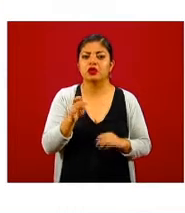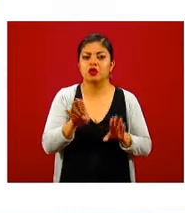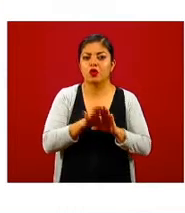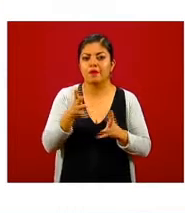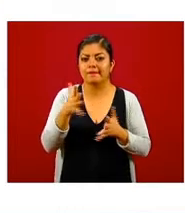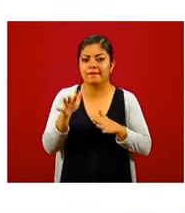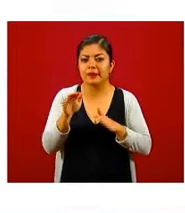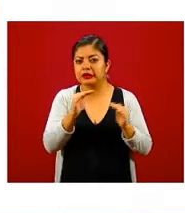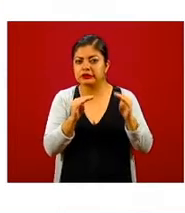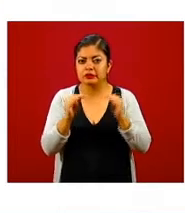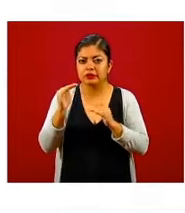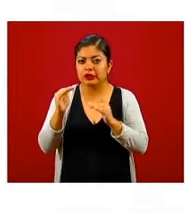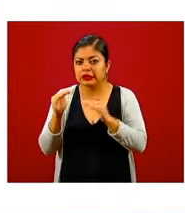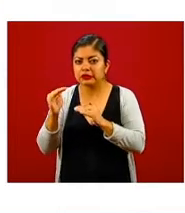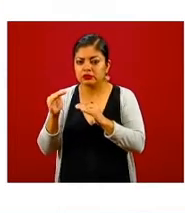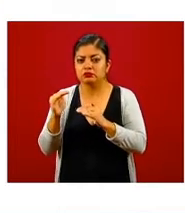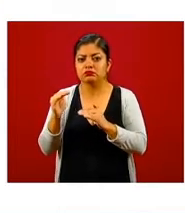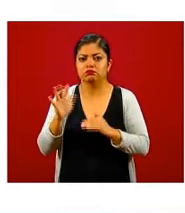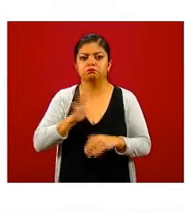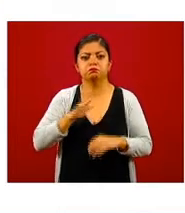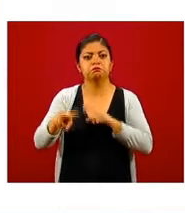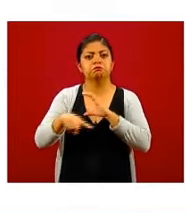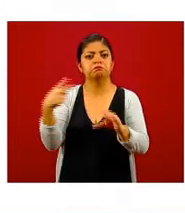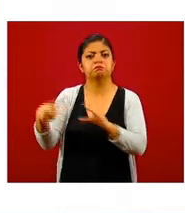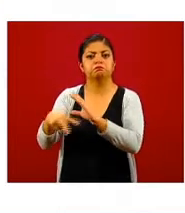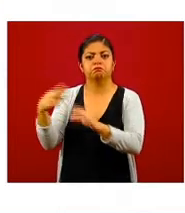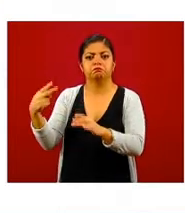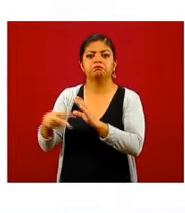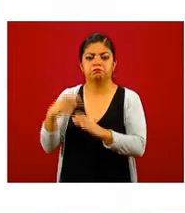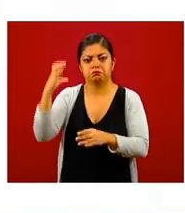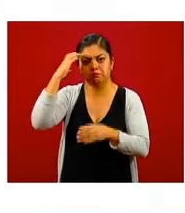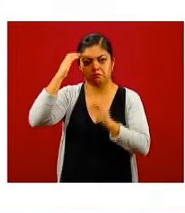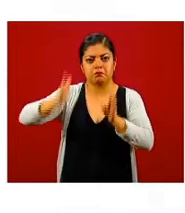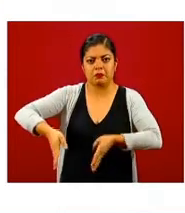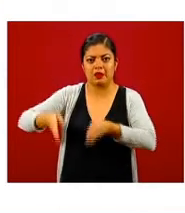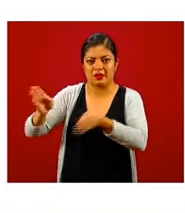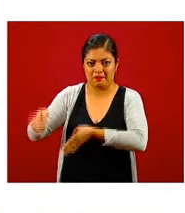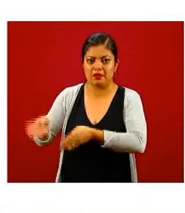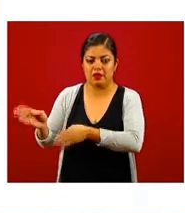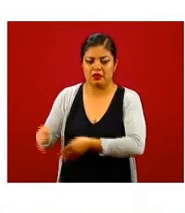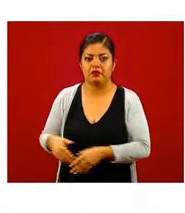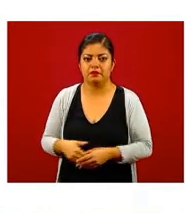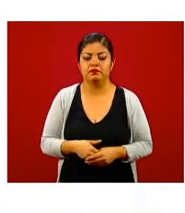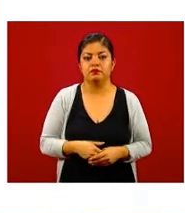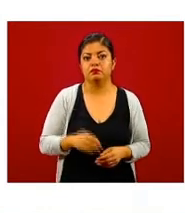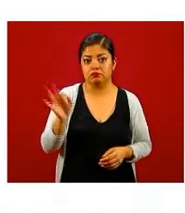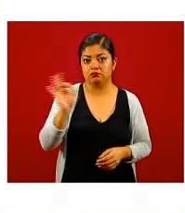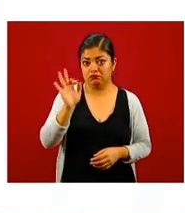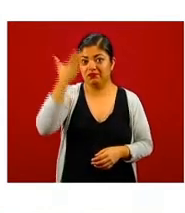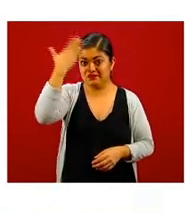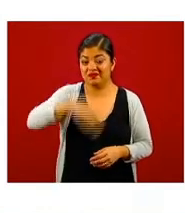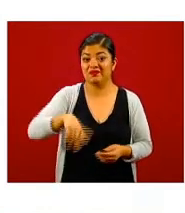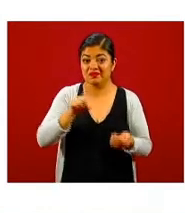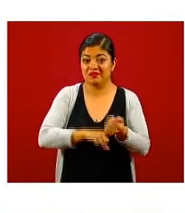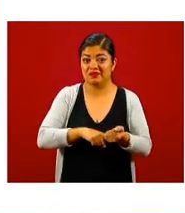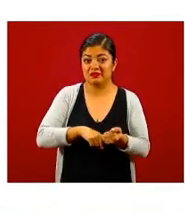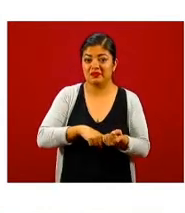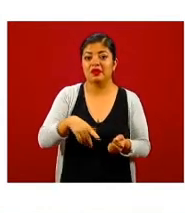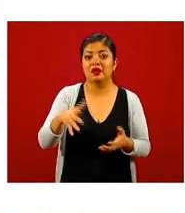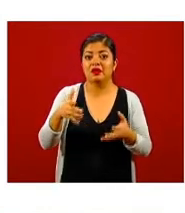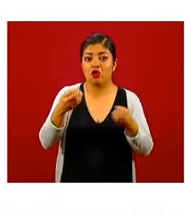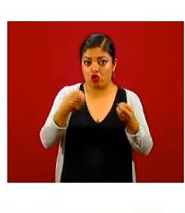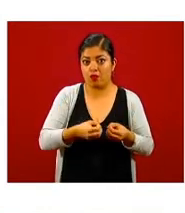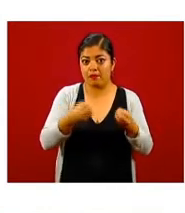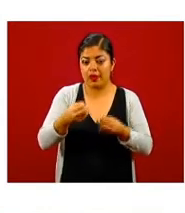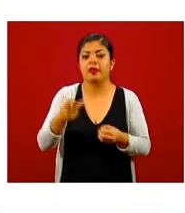higher, but they still have stability in terms of availability for these types of beds. That is to say,